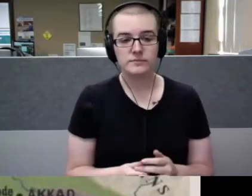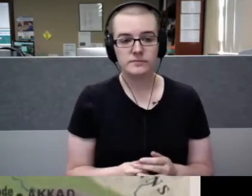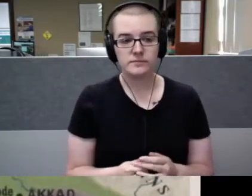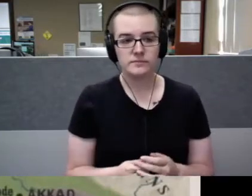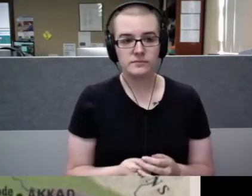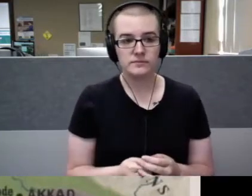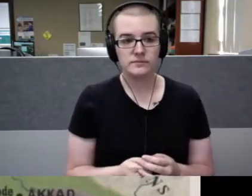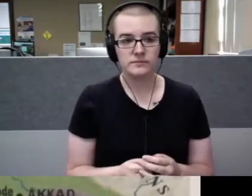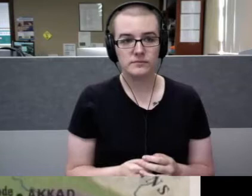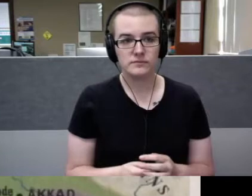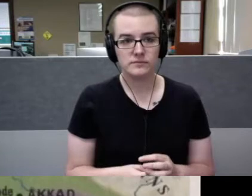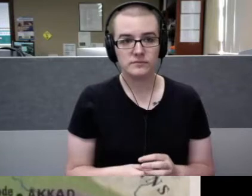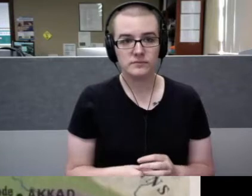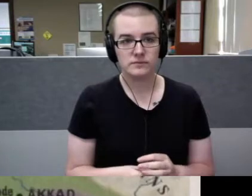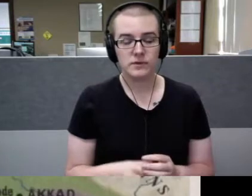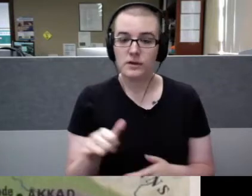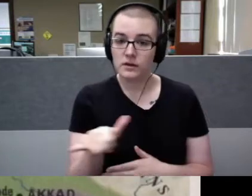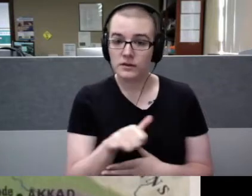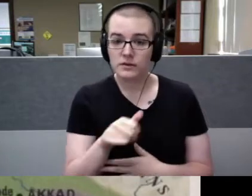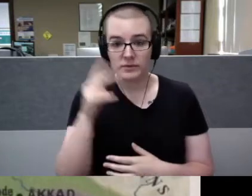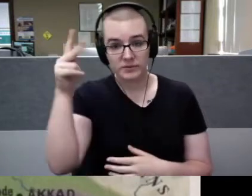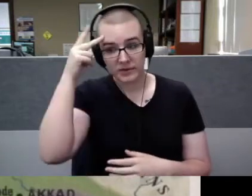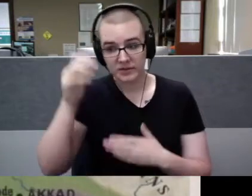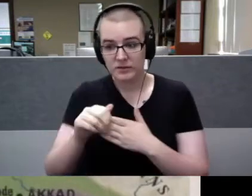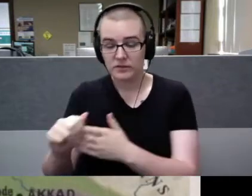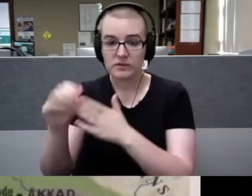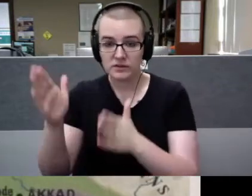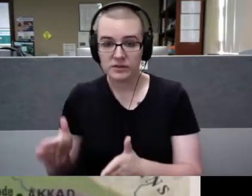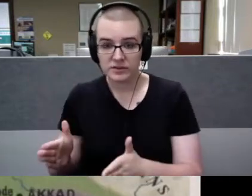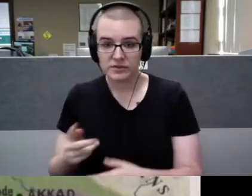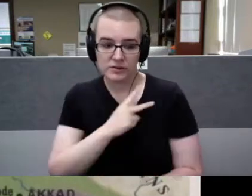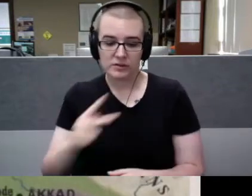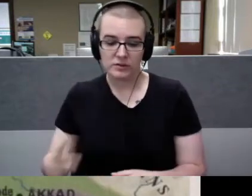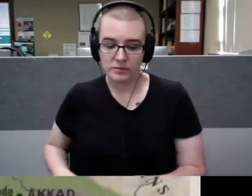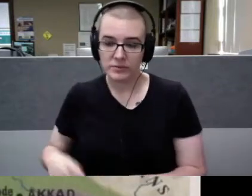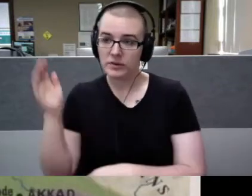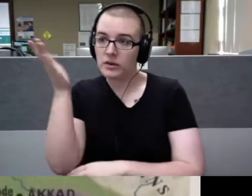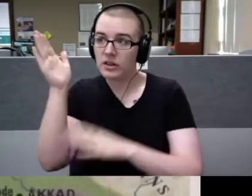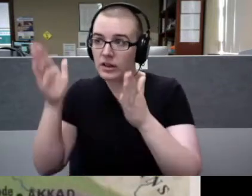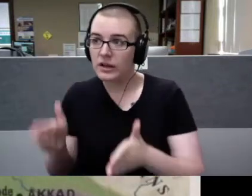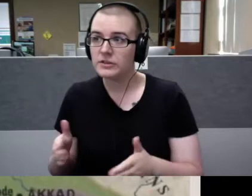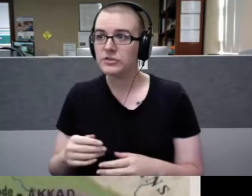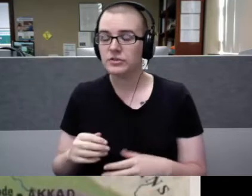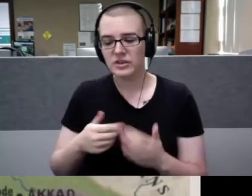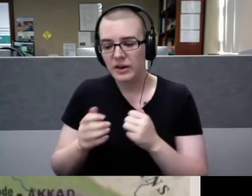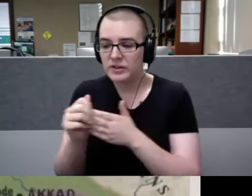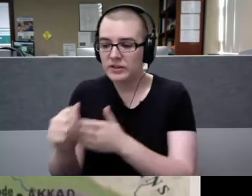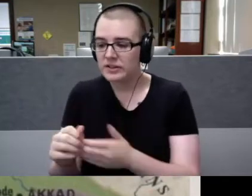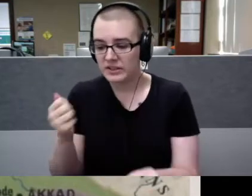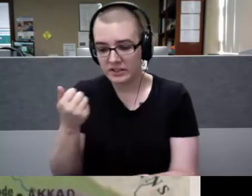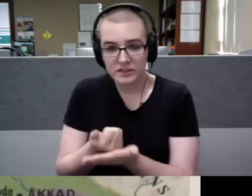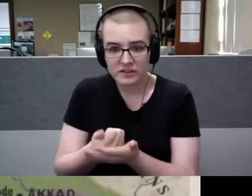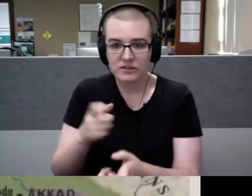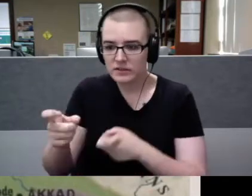to political leadership. Kings, people who know how to speak, how to lead, how to command economies and social